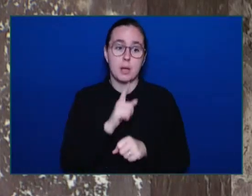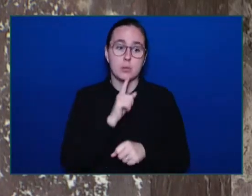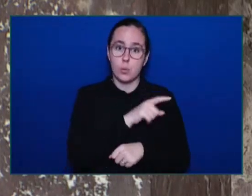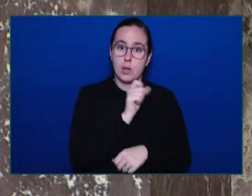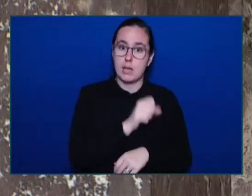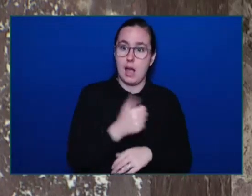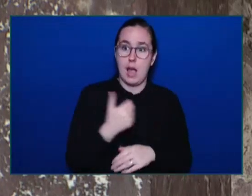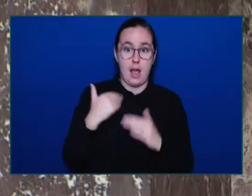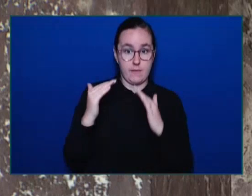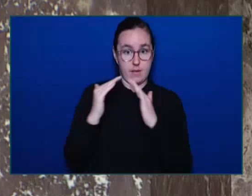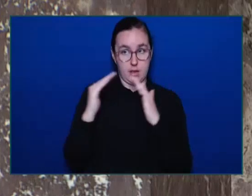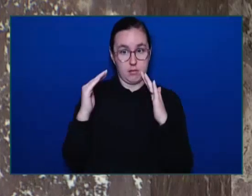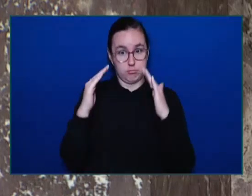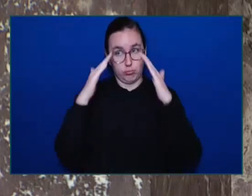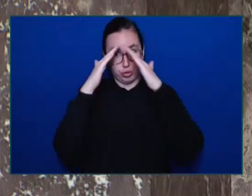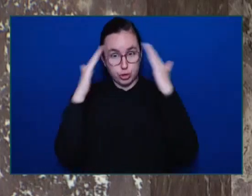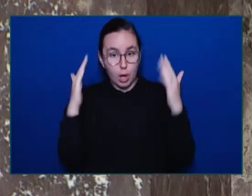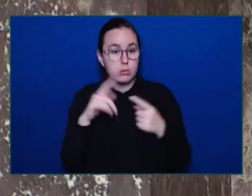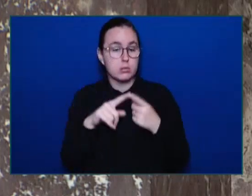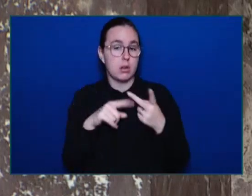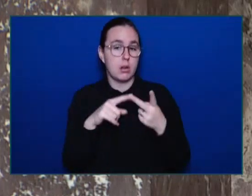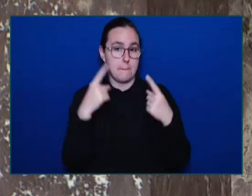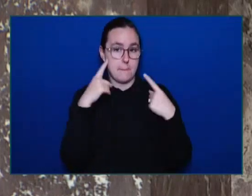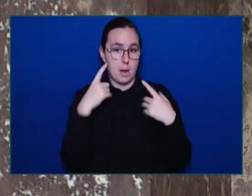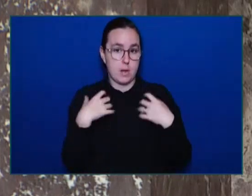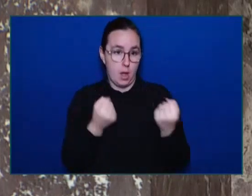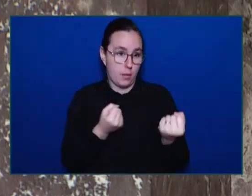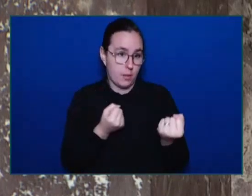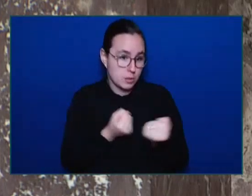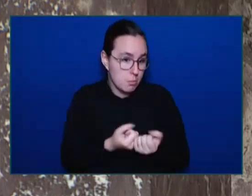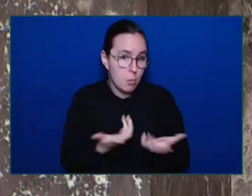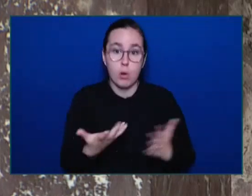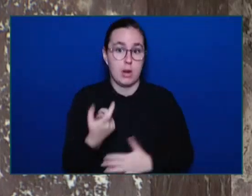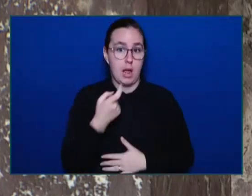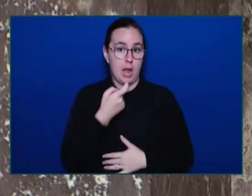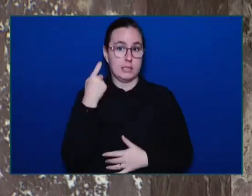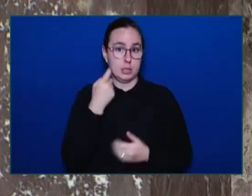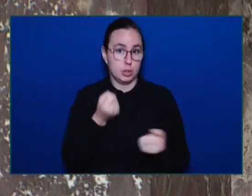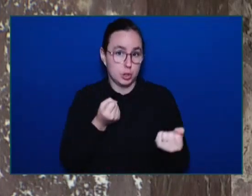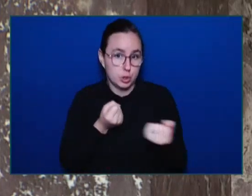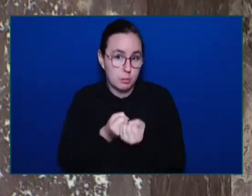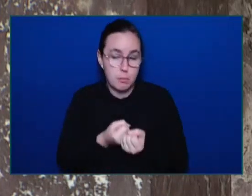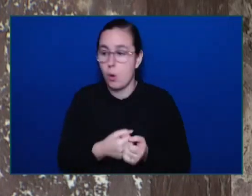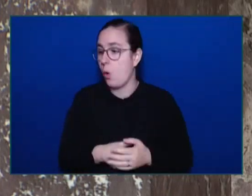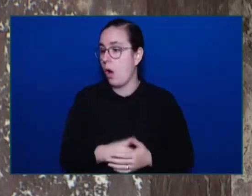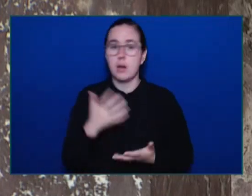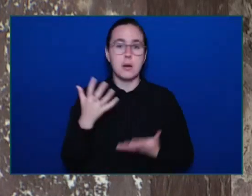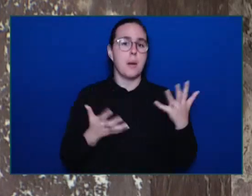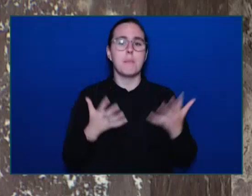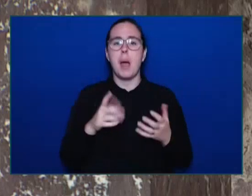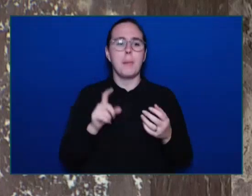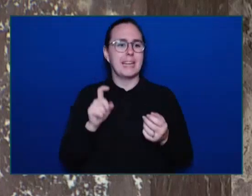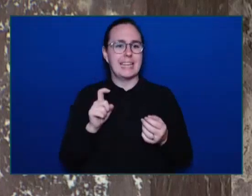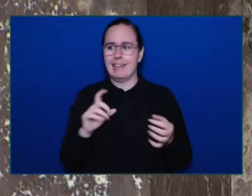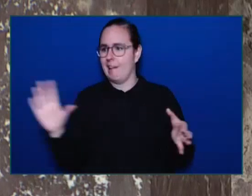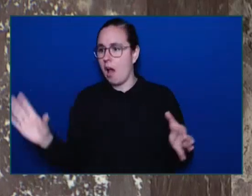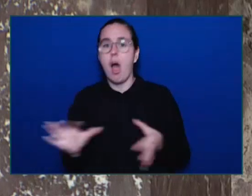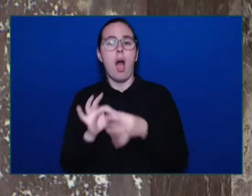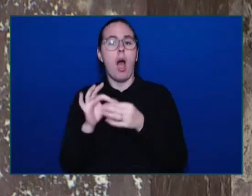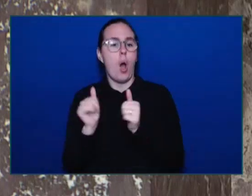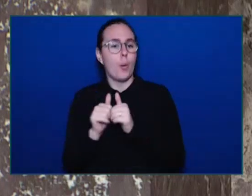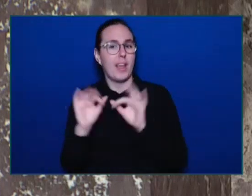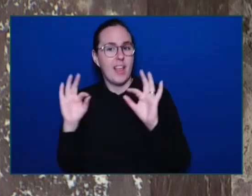whether maybe it's even connecting with their family members, Honourable Speaker. All those things are being put in place to help people because, Honourable Speaker, we